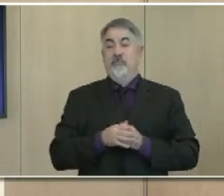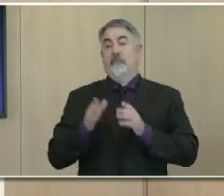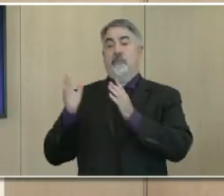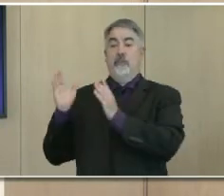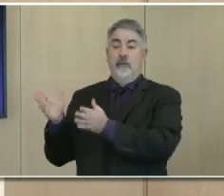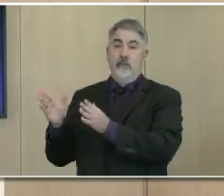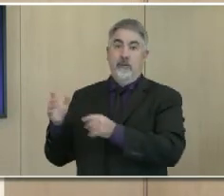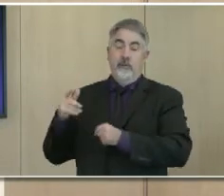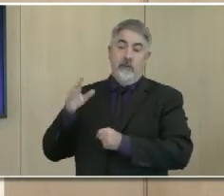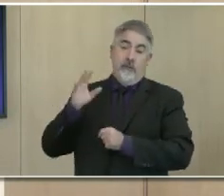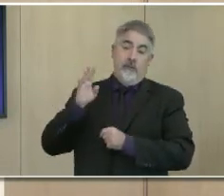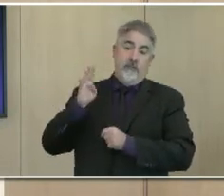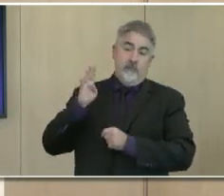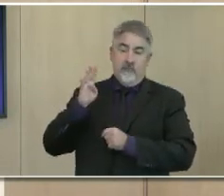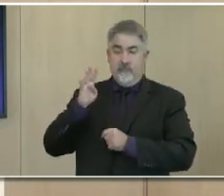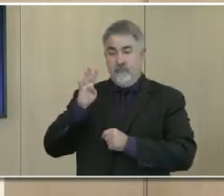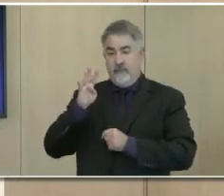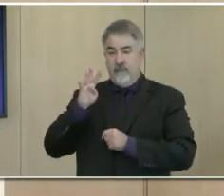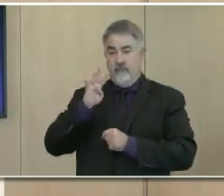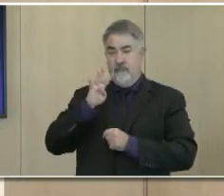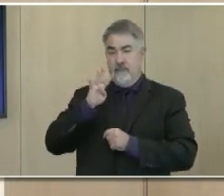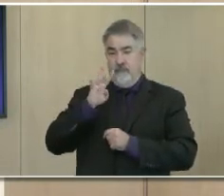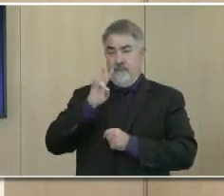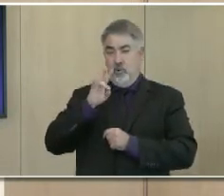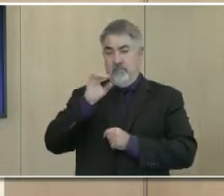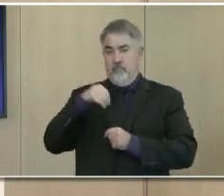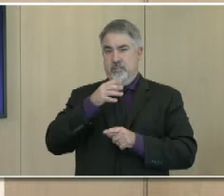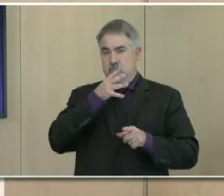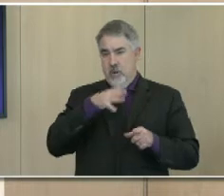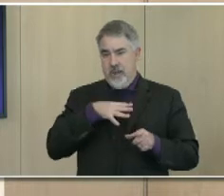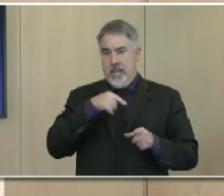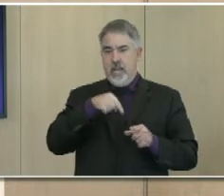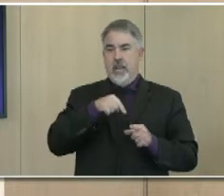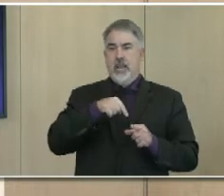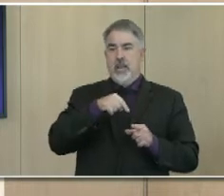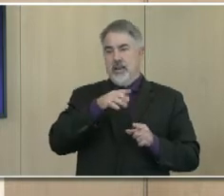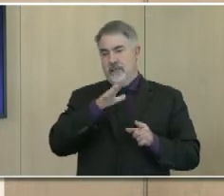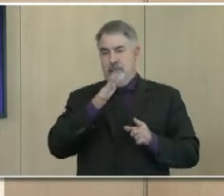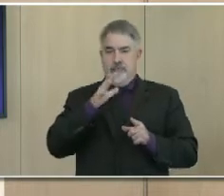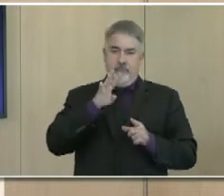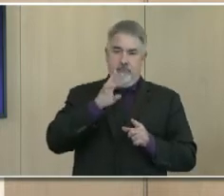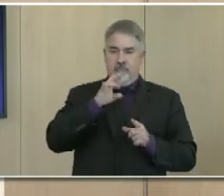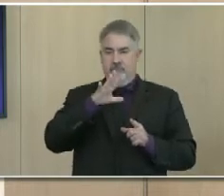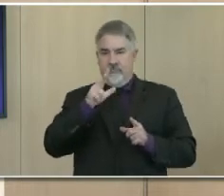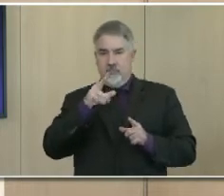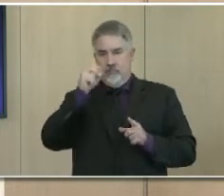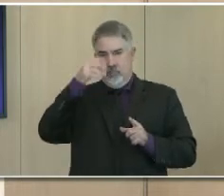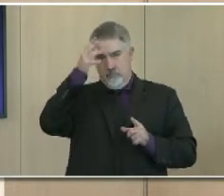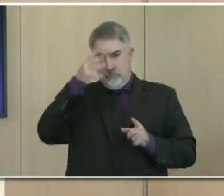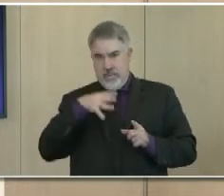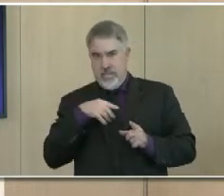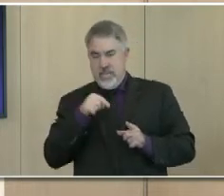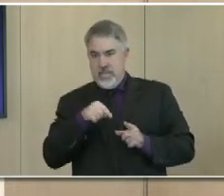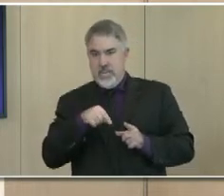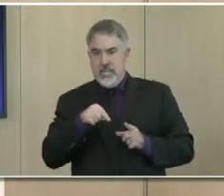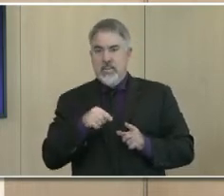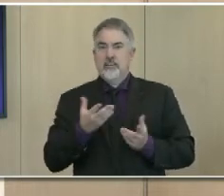519, or 47%, are female. 585, or 53%, are